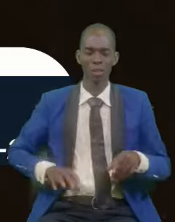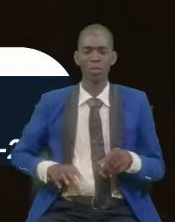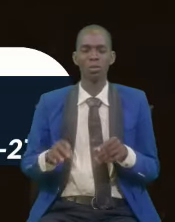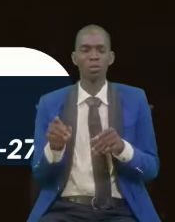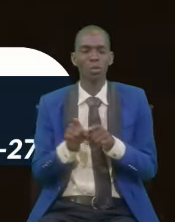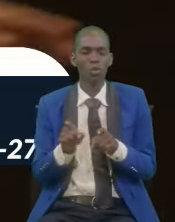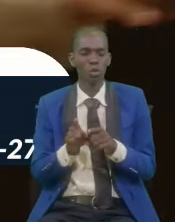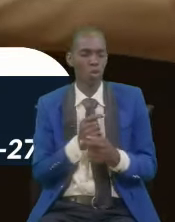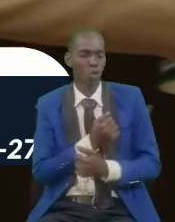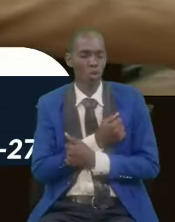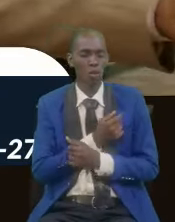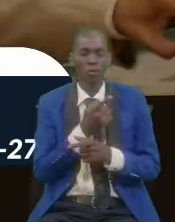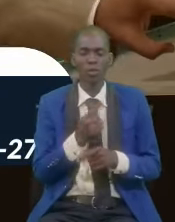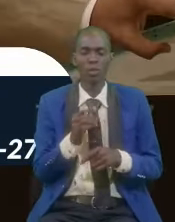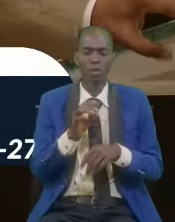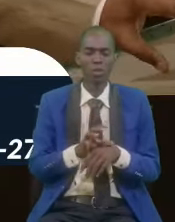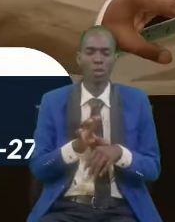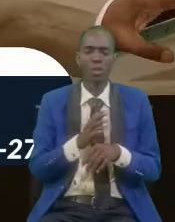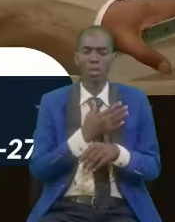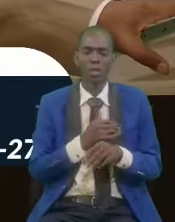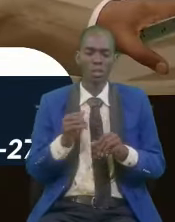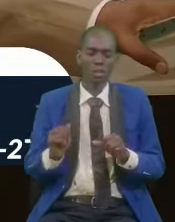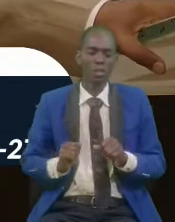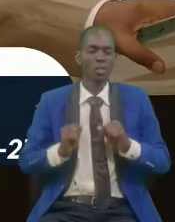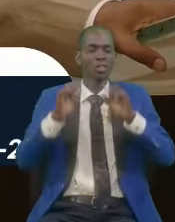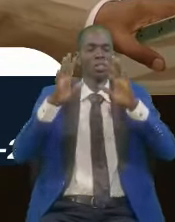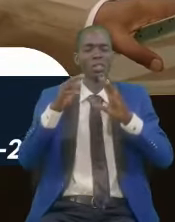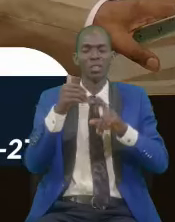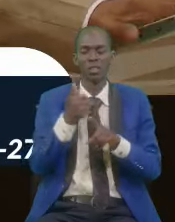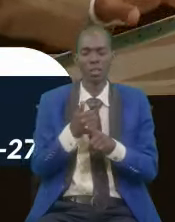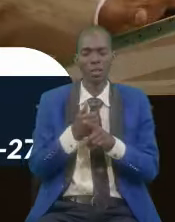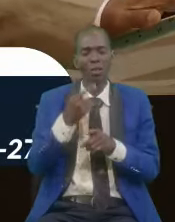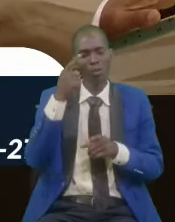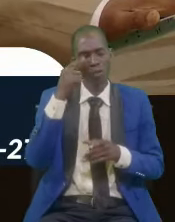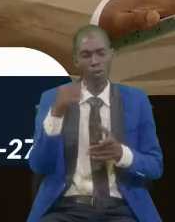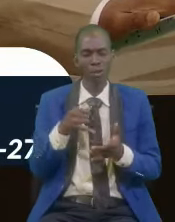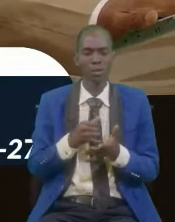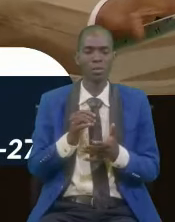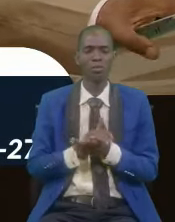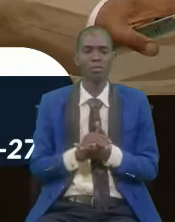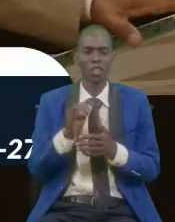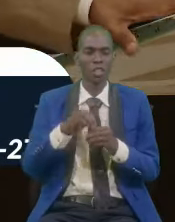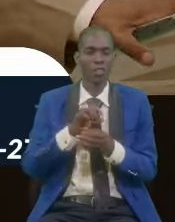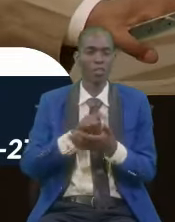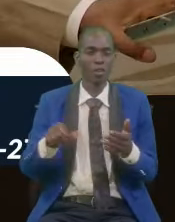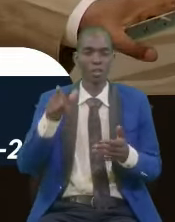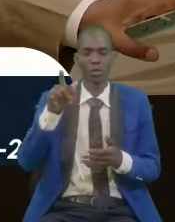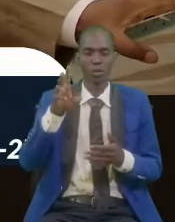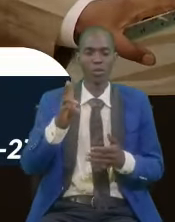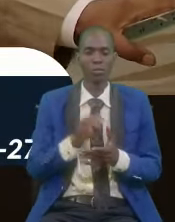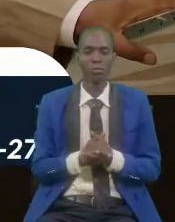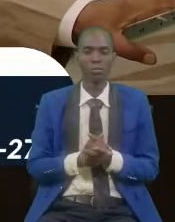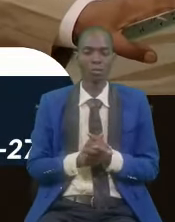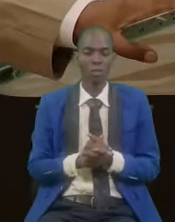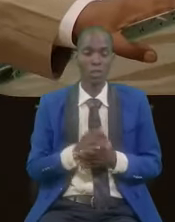the church and gave himself for it. Verse 20 says, he gave himself for